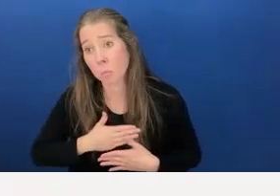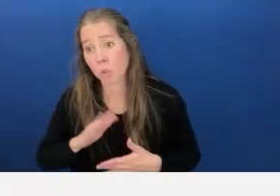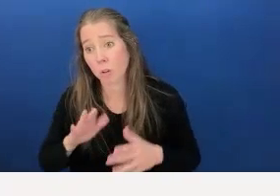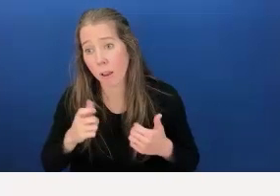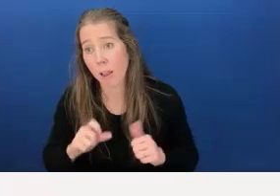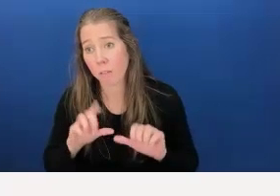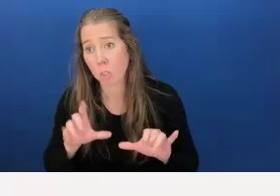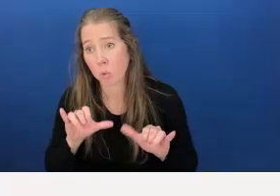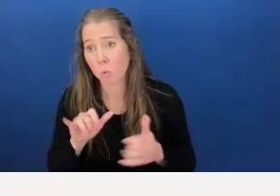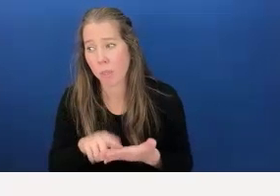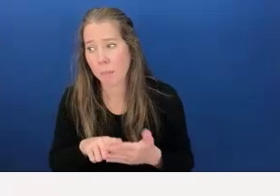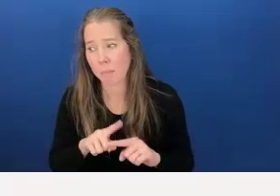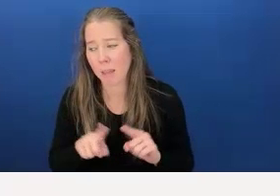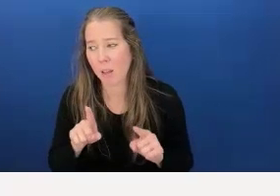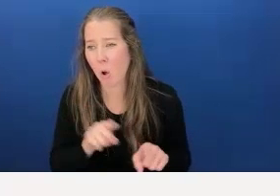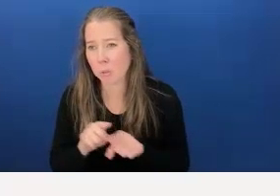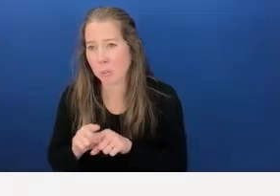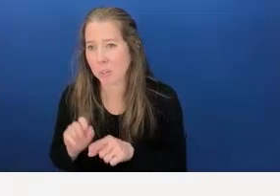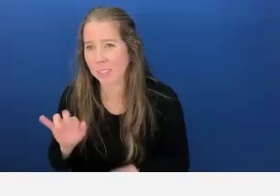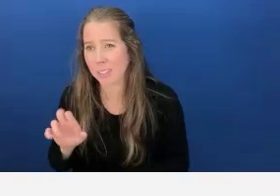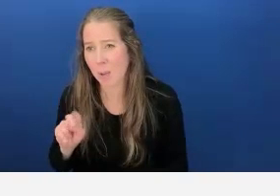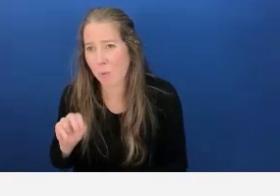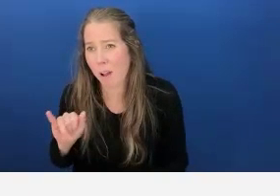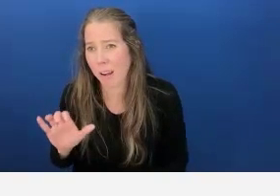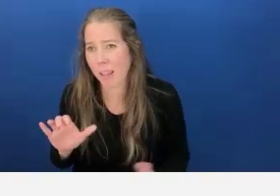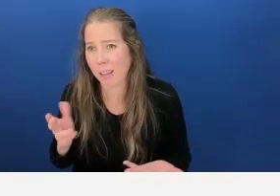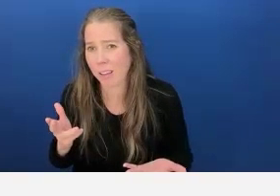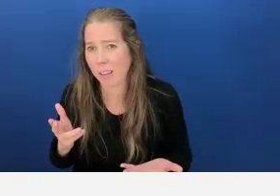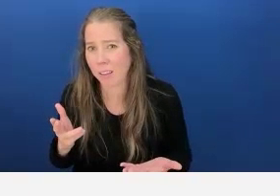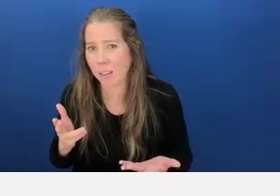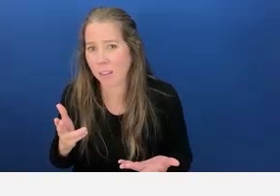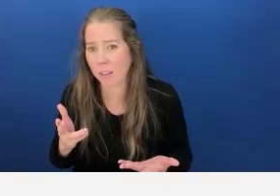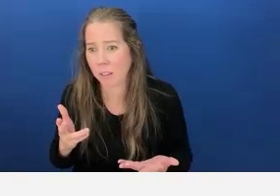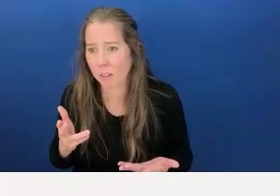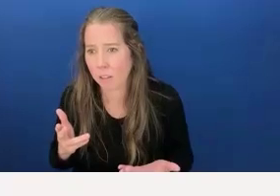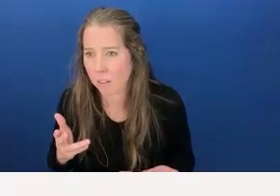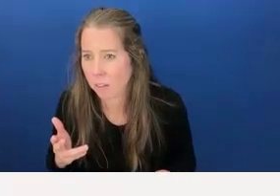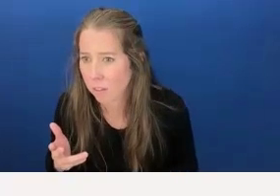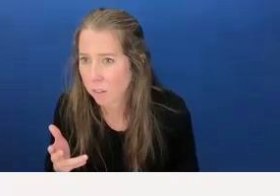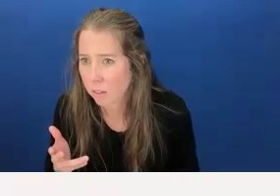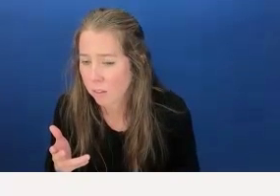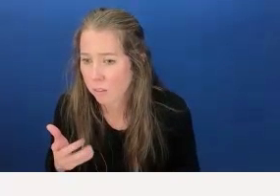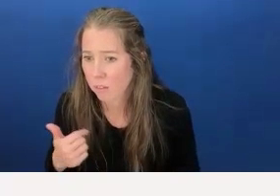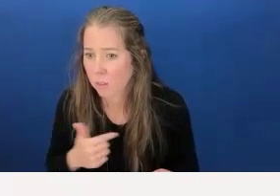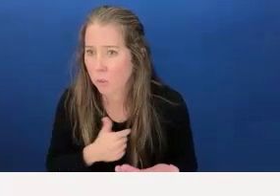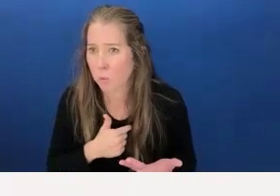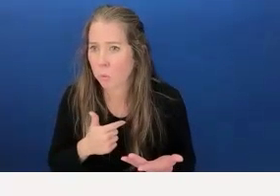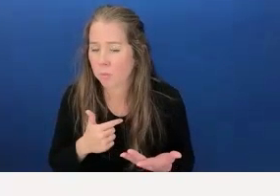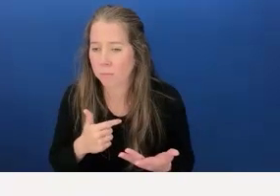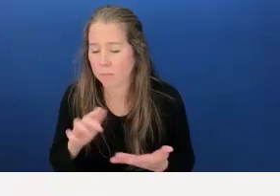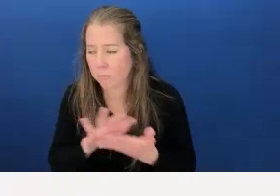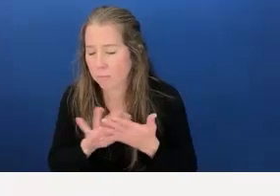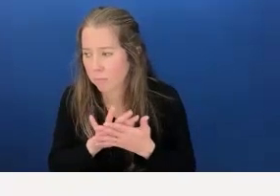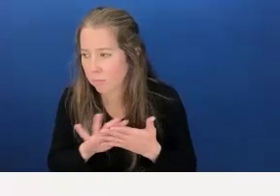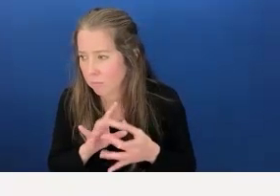Mm-hmm. What I really find ironic is that it is very important, and I would underline that and bold it.